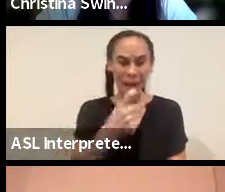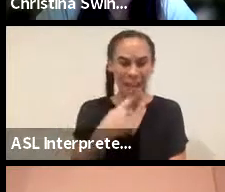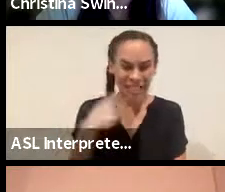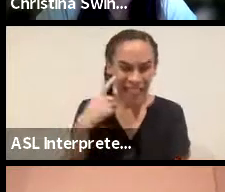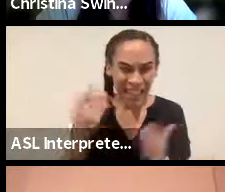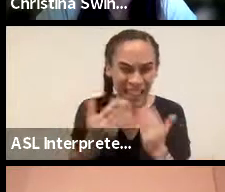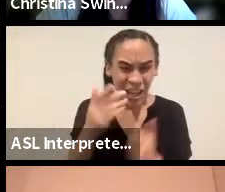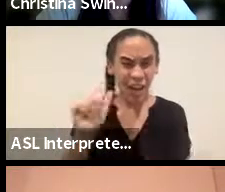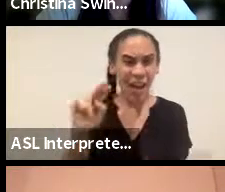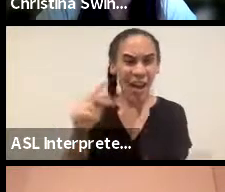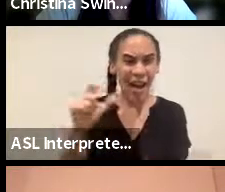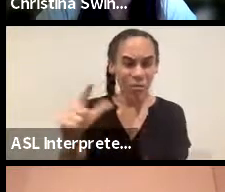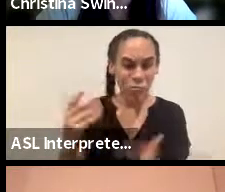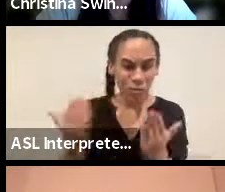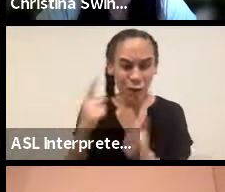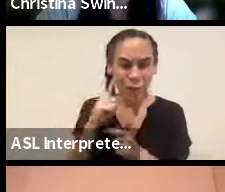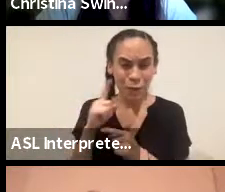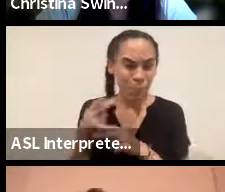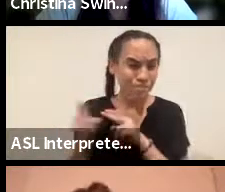was here for a bit.